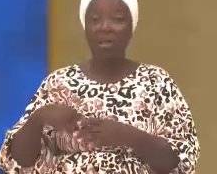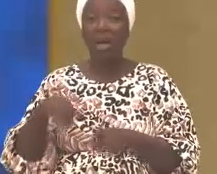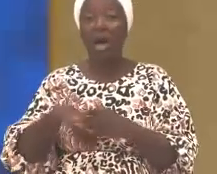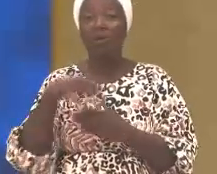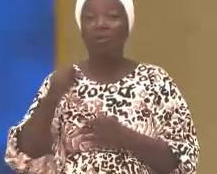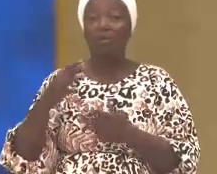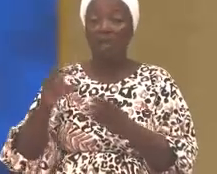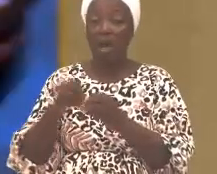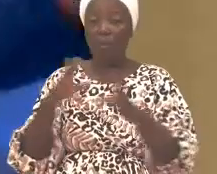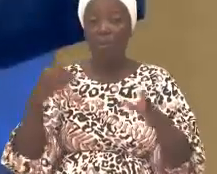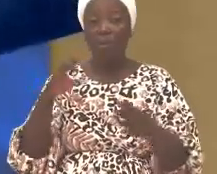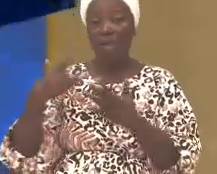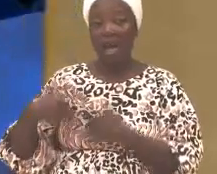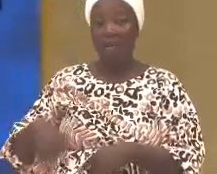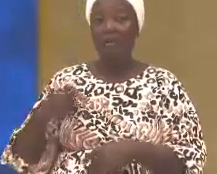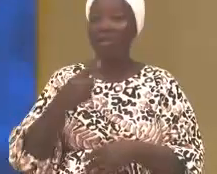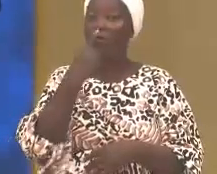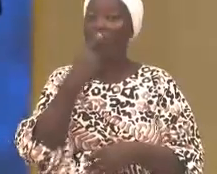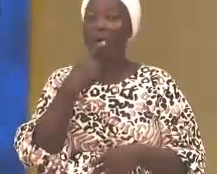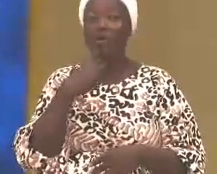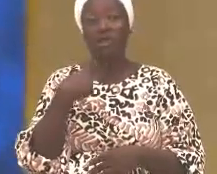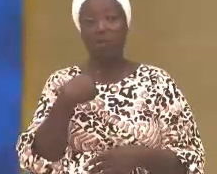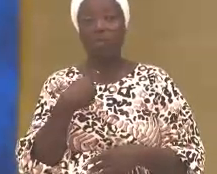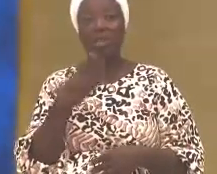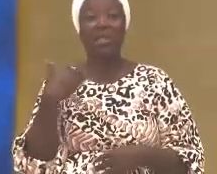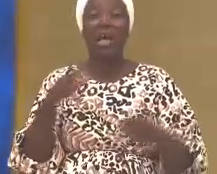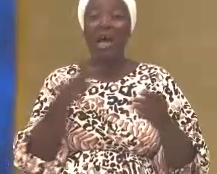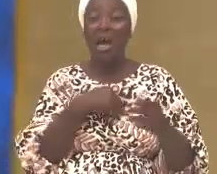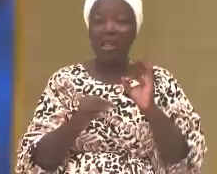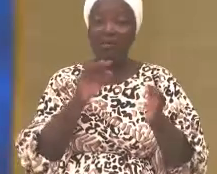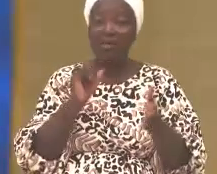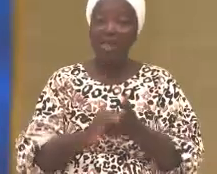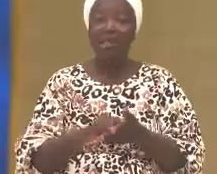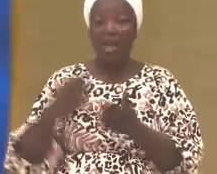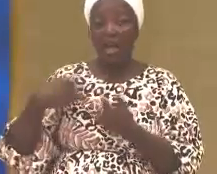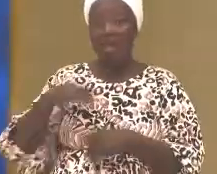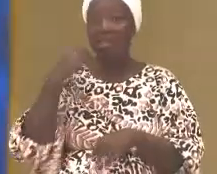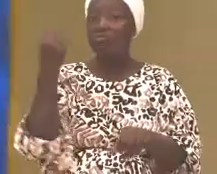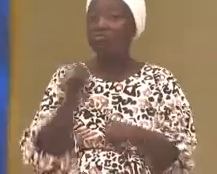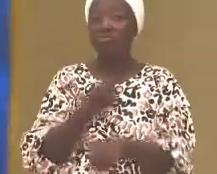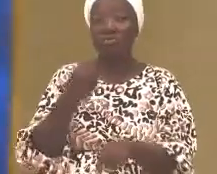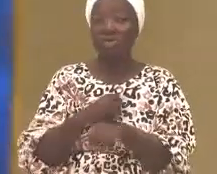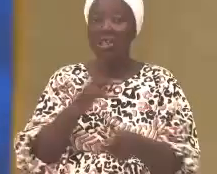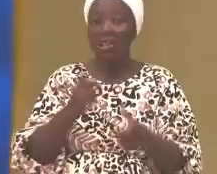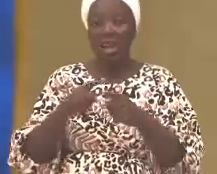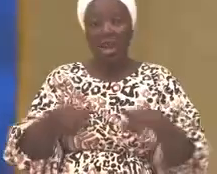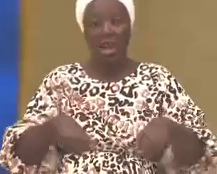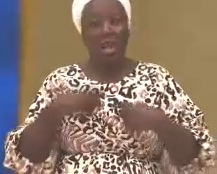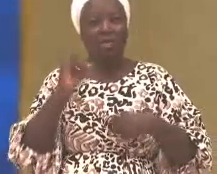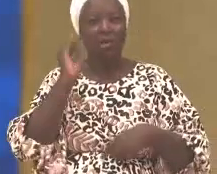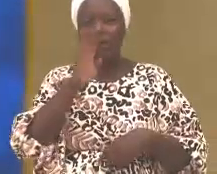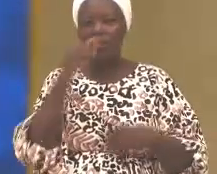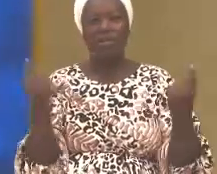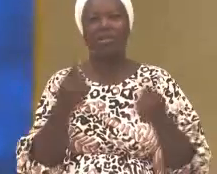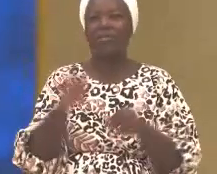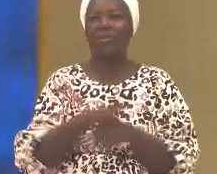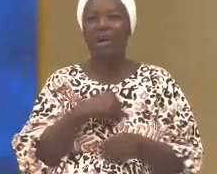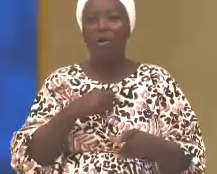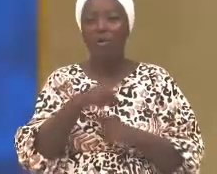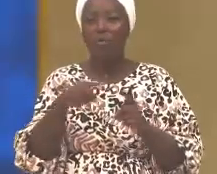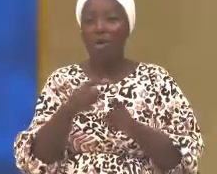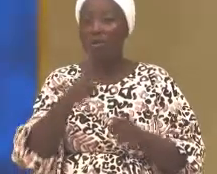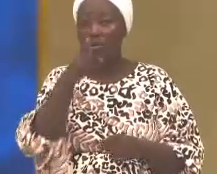mouth speaketh. And if that heart is stony, then life will be sinful. But God said, I will take